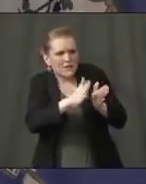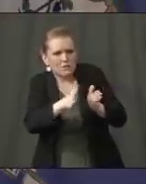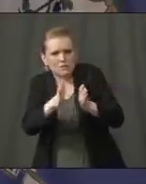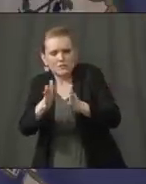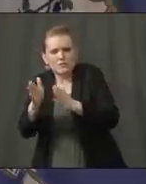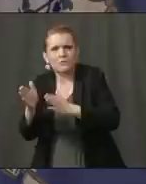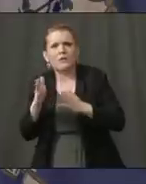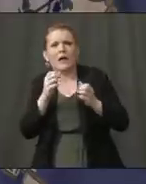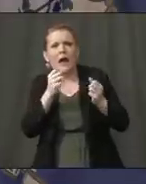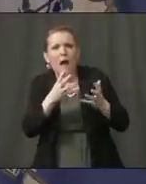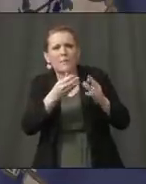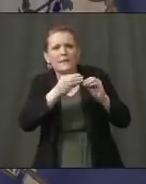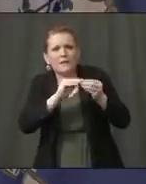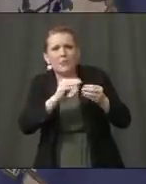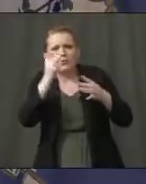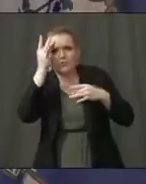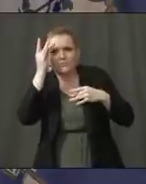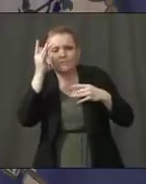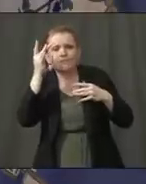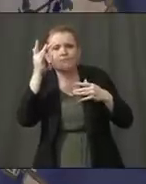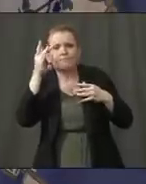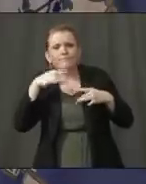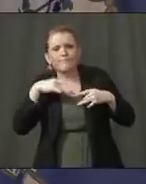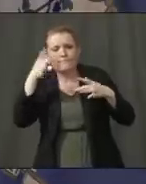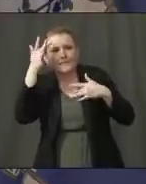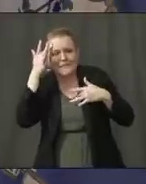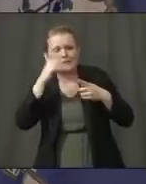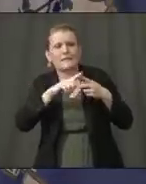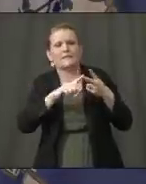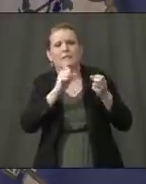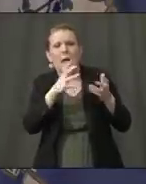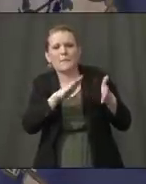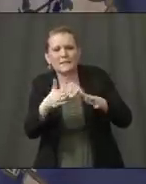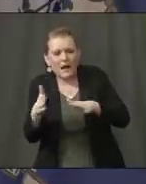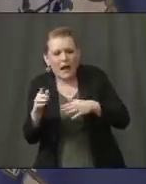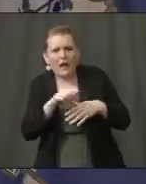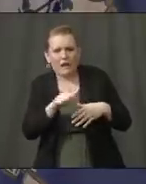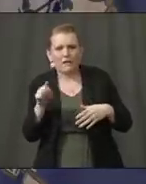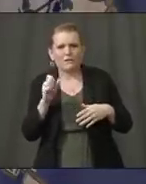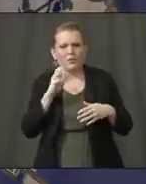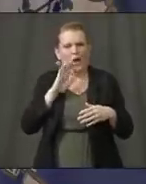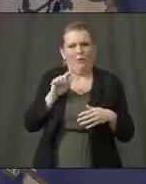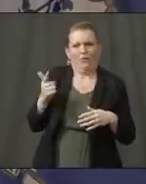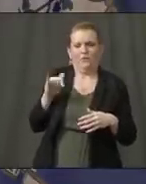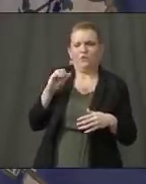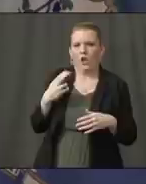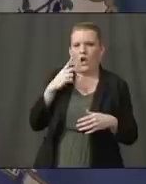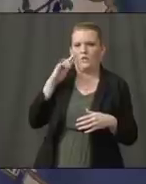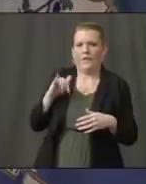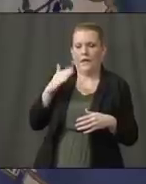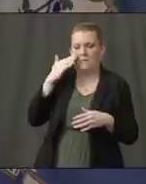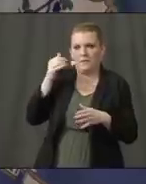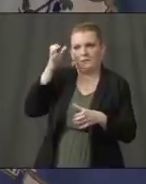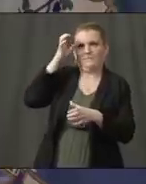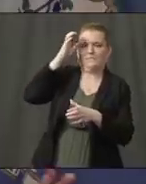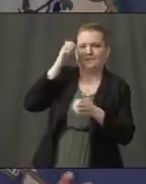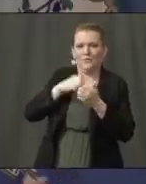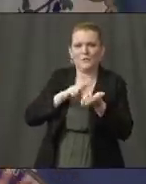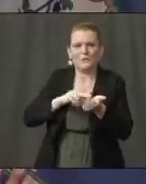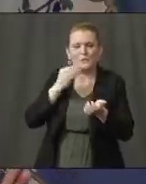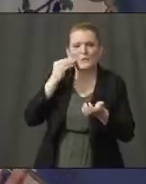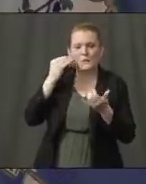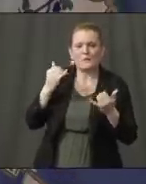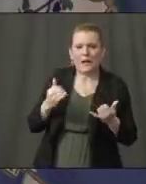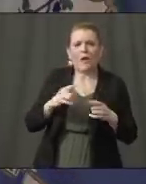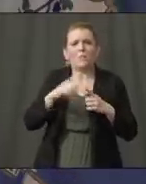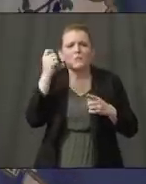just want to say I've got a strong relationship with Governor Baker in Massachusetts and Governor Raimondo. Obviously, we did a lot with Cuomo just